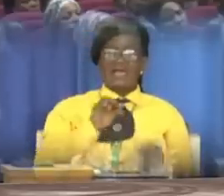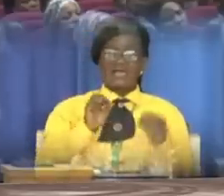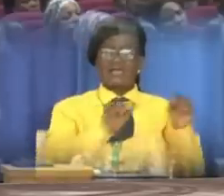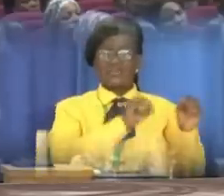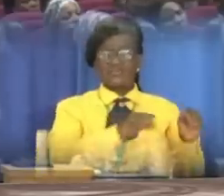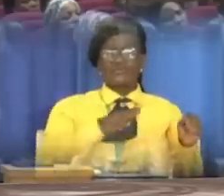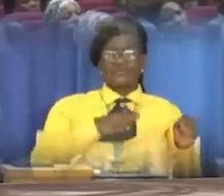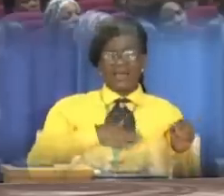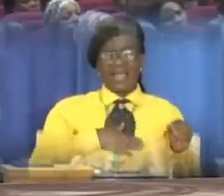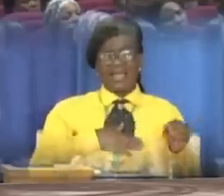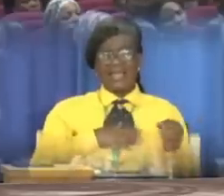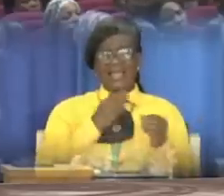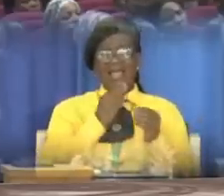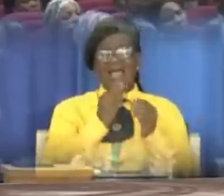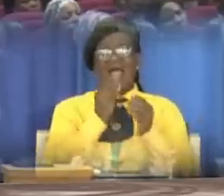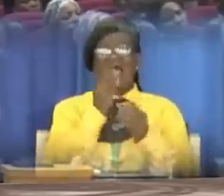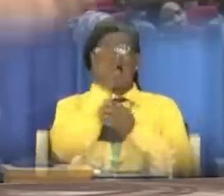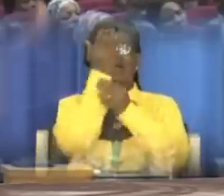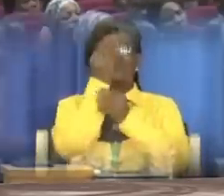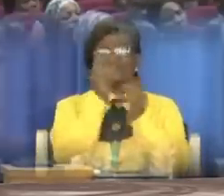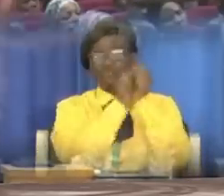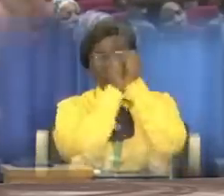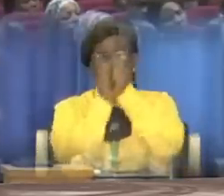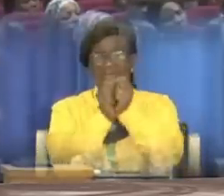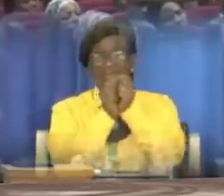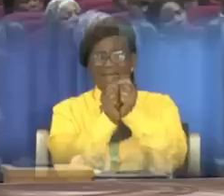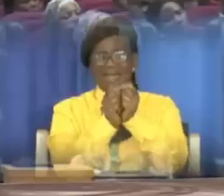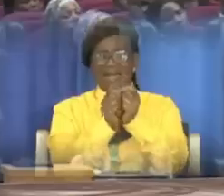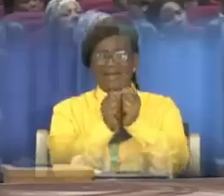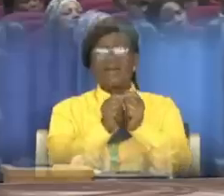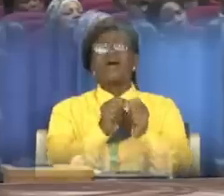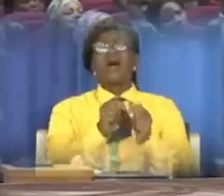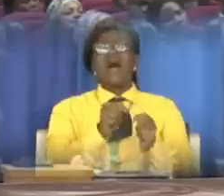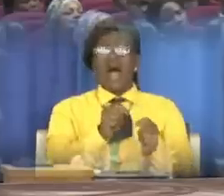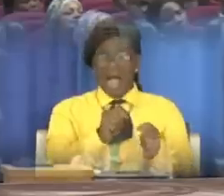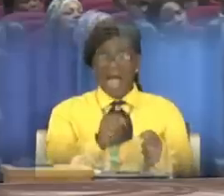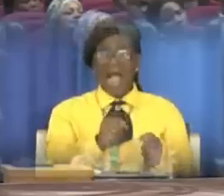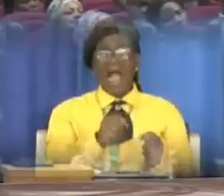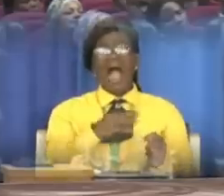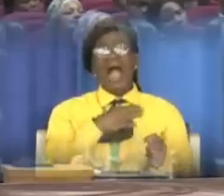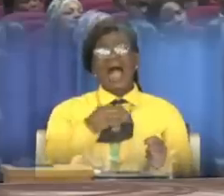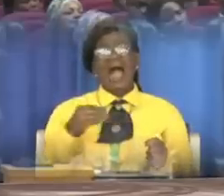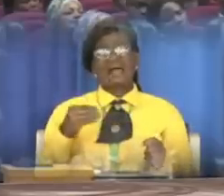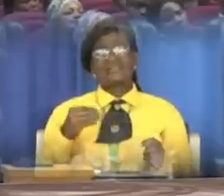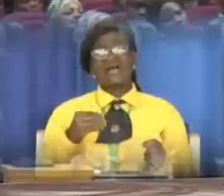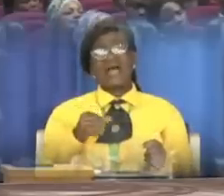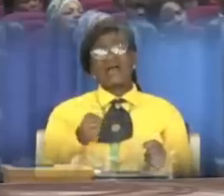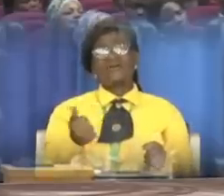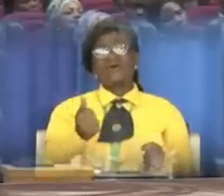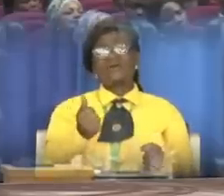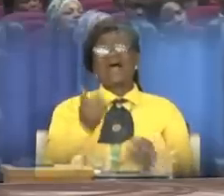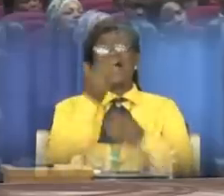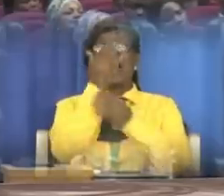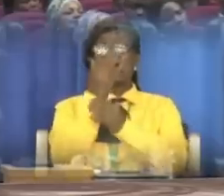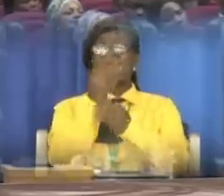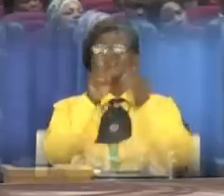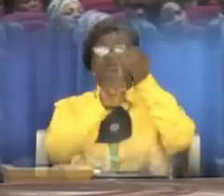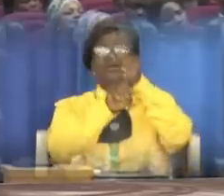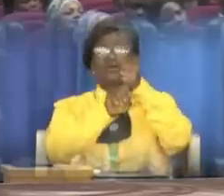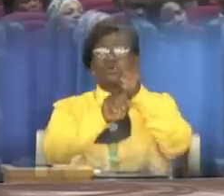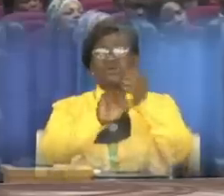pillow, another hand holding my two hands, and I felt as if something is about to kiss